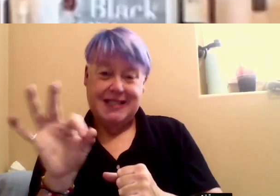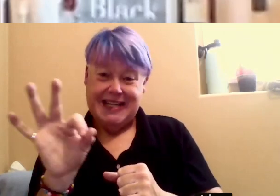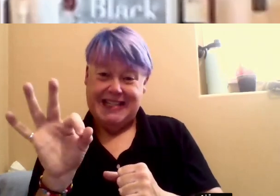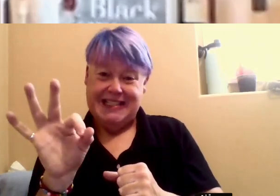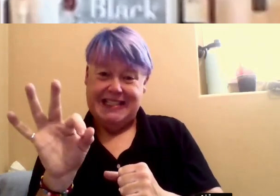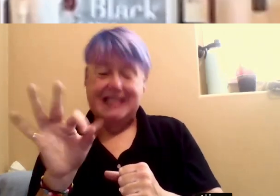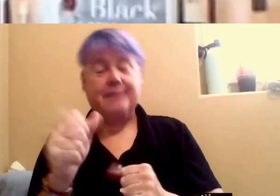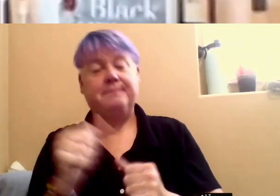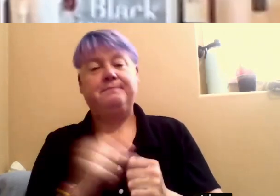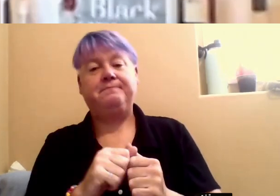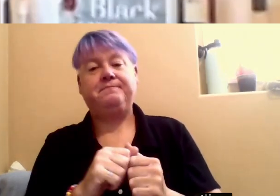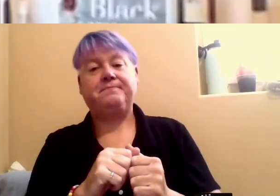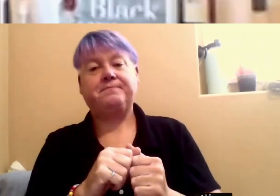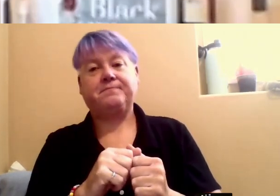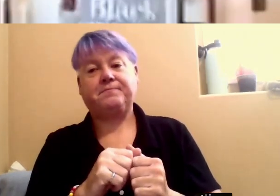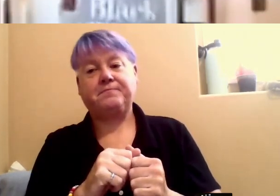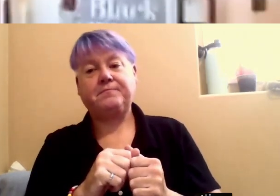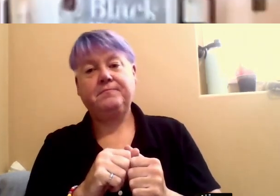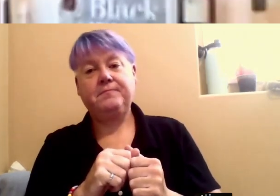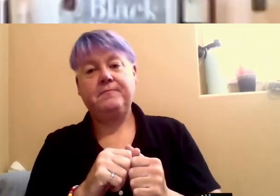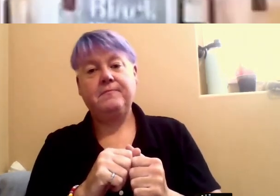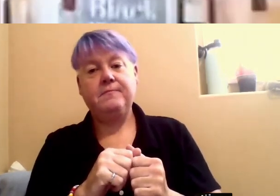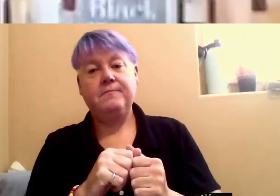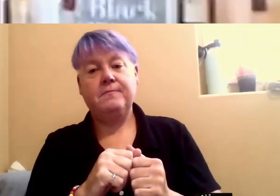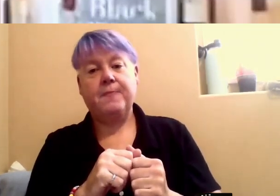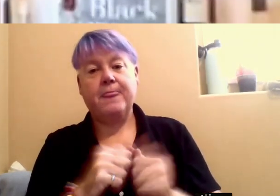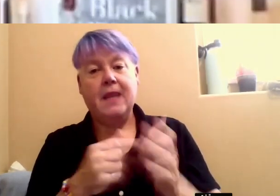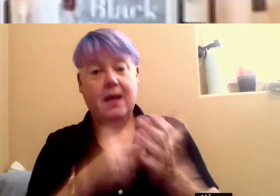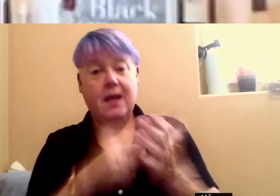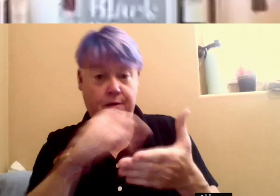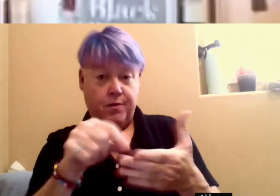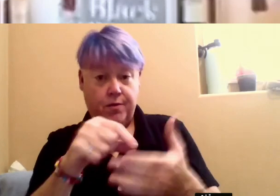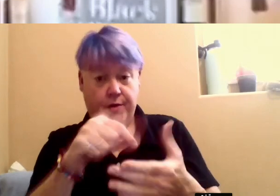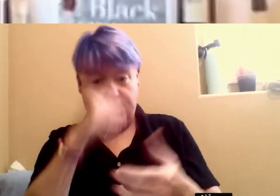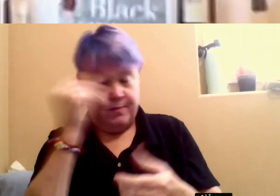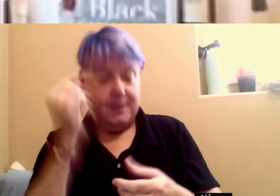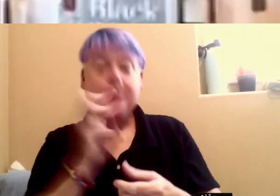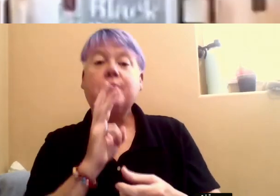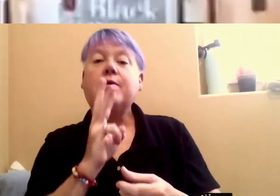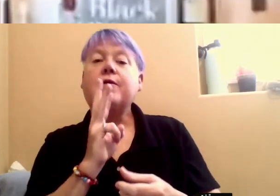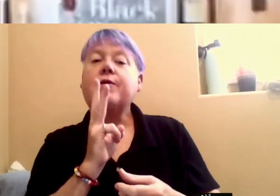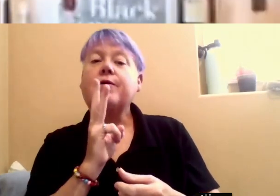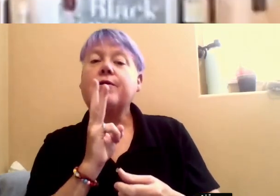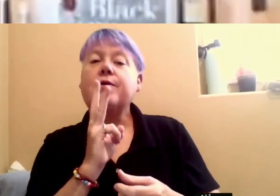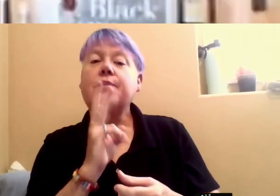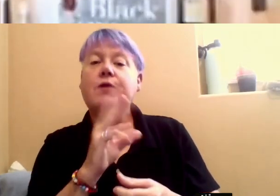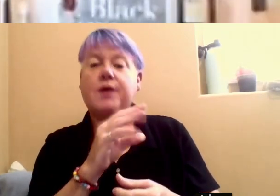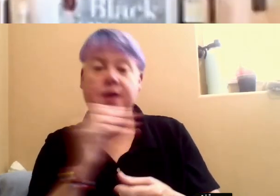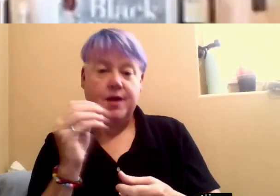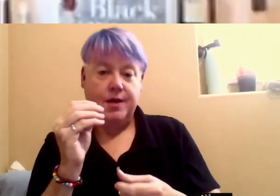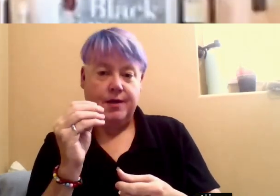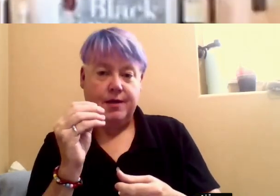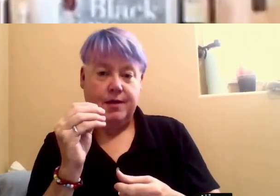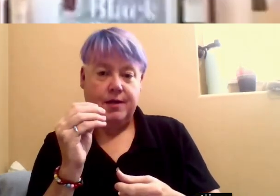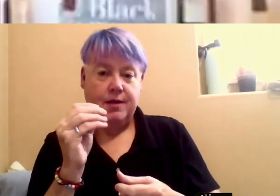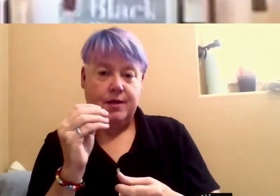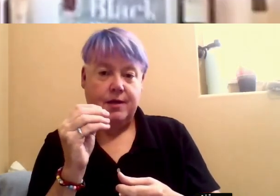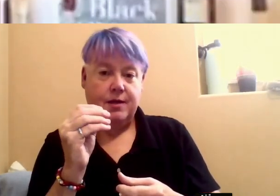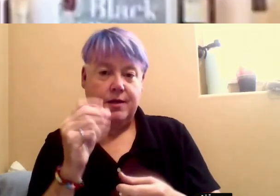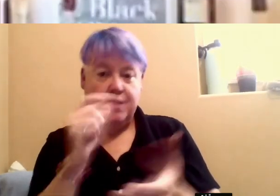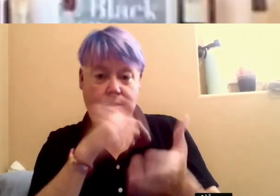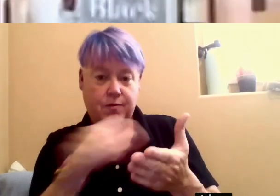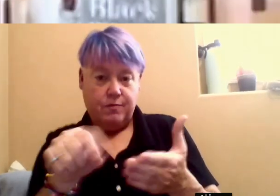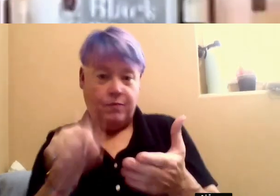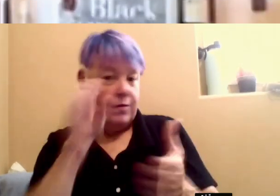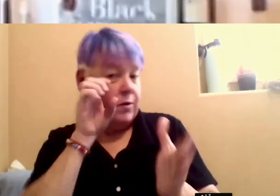so I wrote Blackwater. And I also wrote a picture book called On the